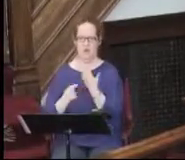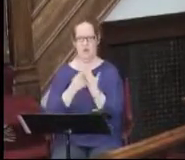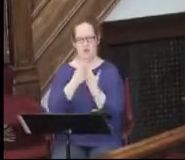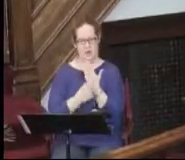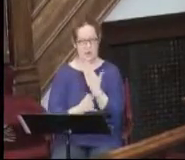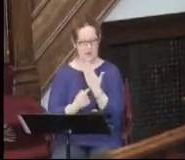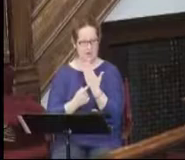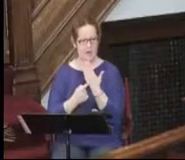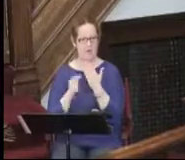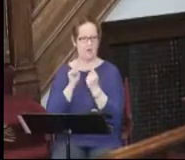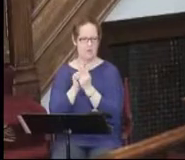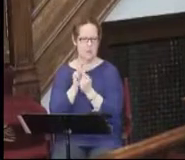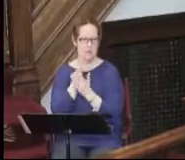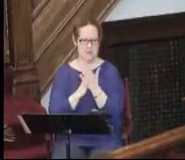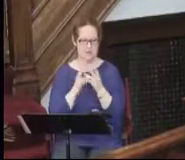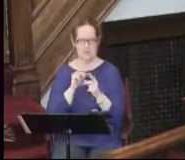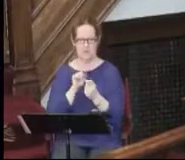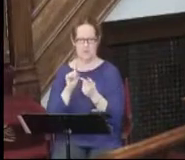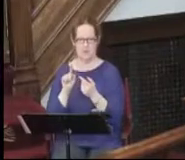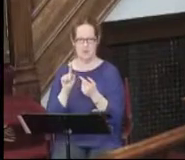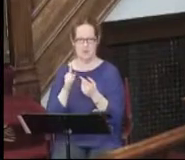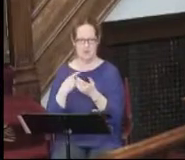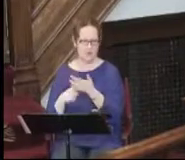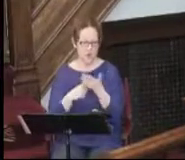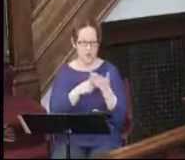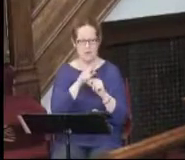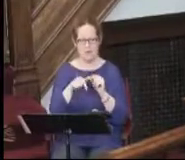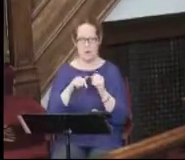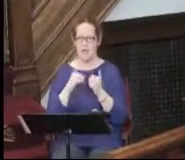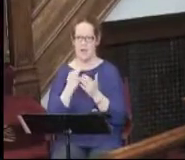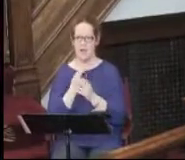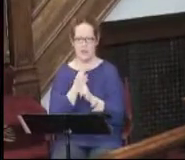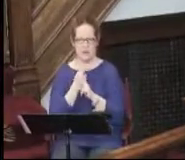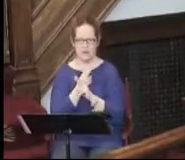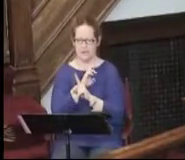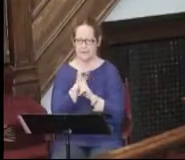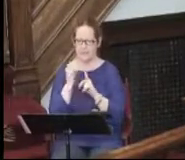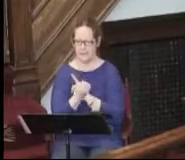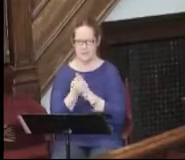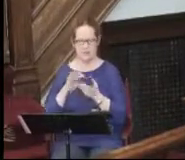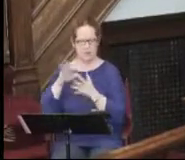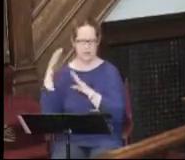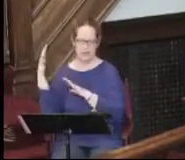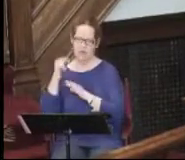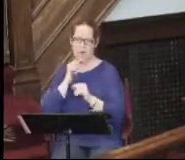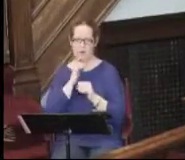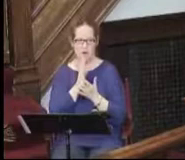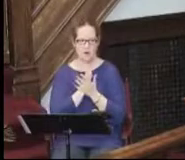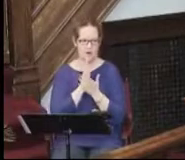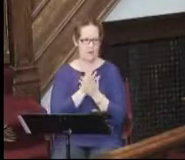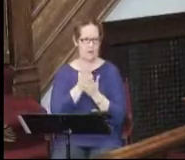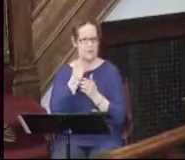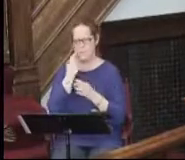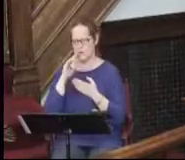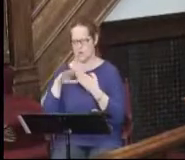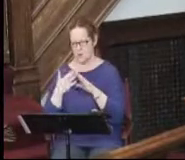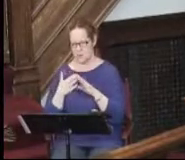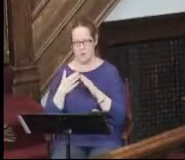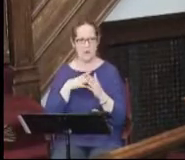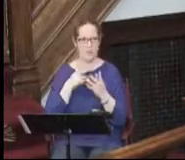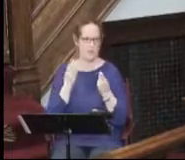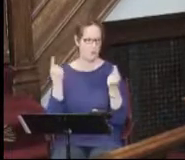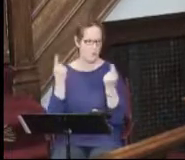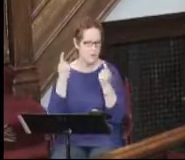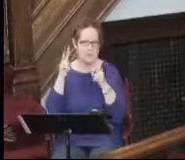meet with some people and focus on the way we're misusing our environment, or I want to do something about addiction in our community, or what is the